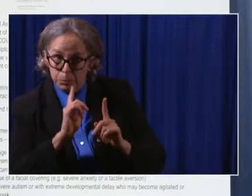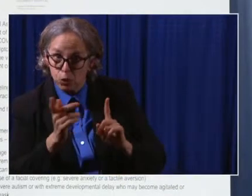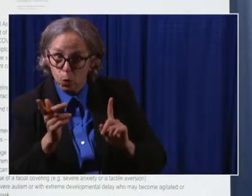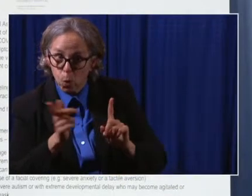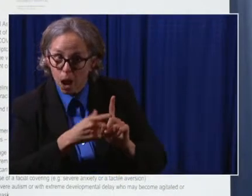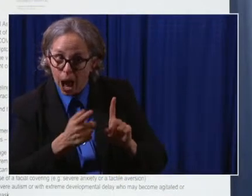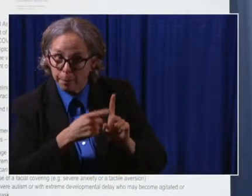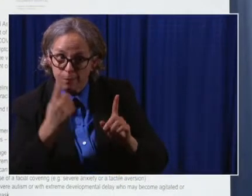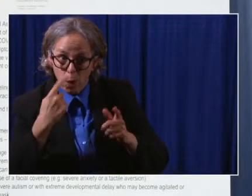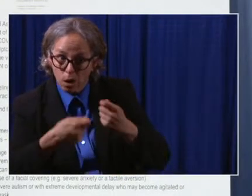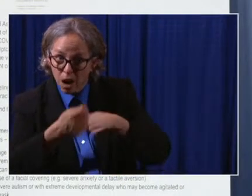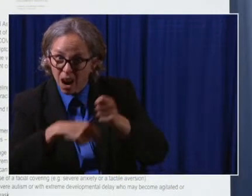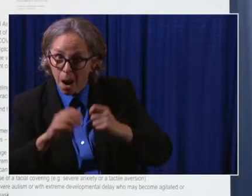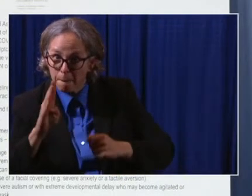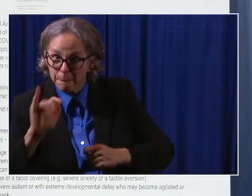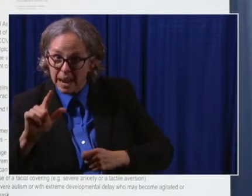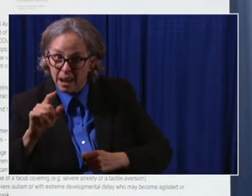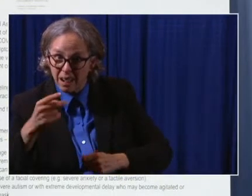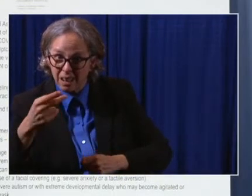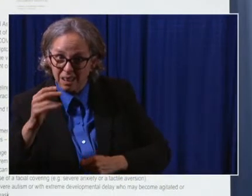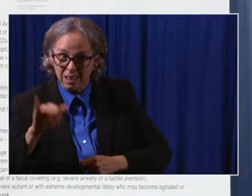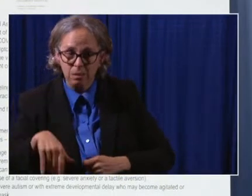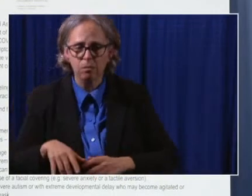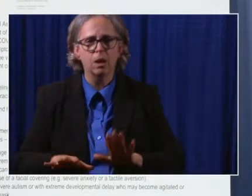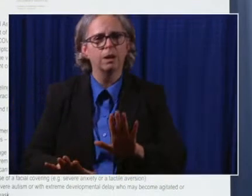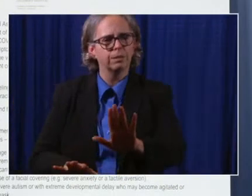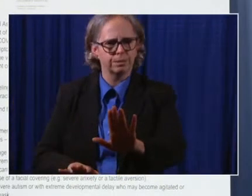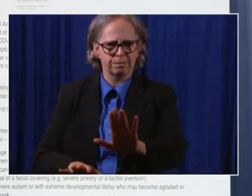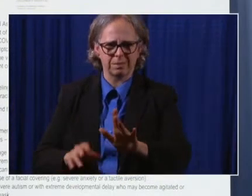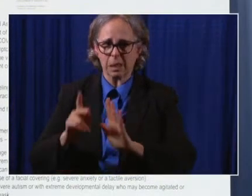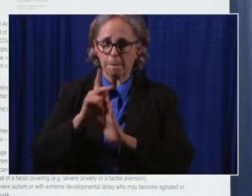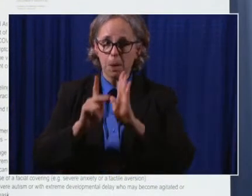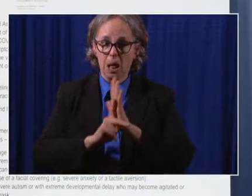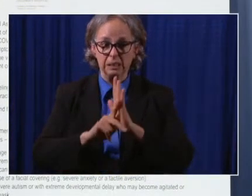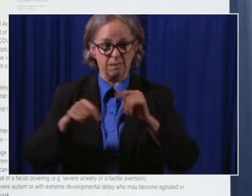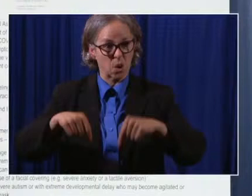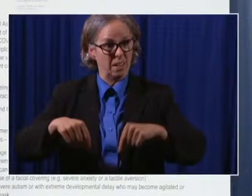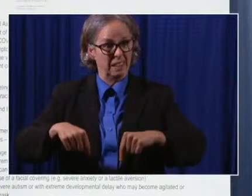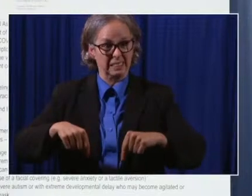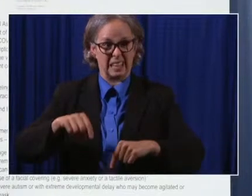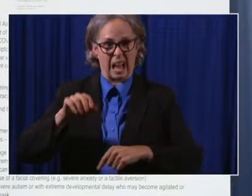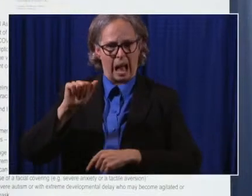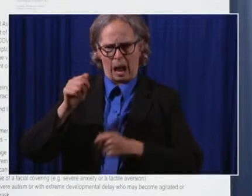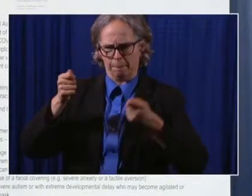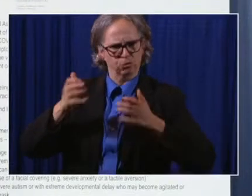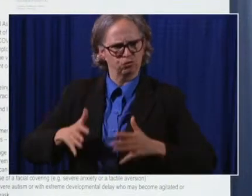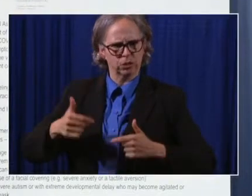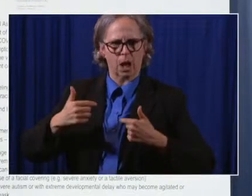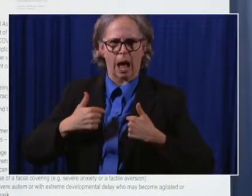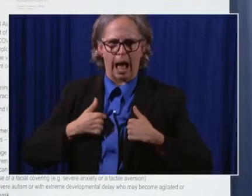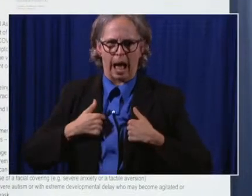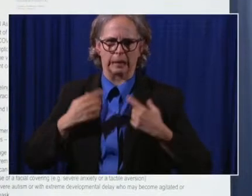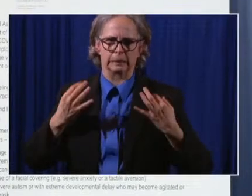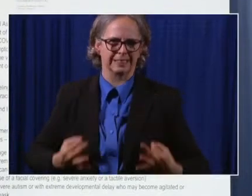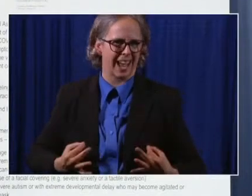Well, I think look, I decide the policy for this administration, and what we have